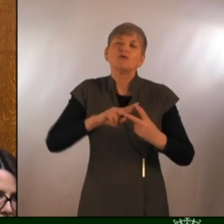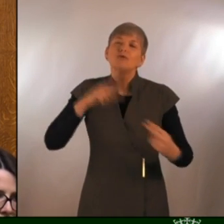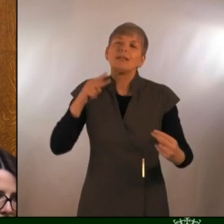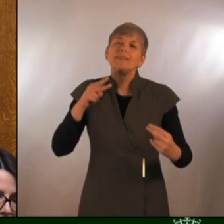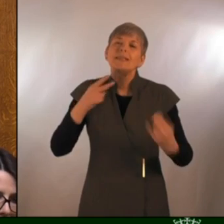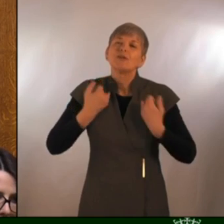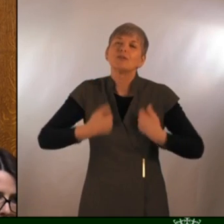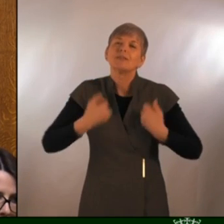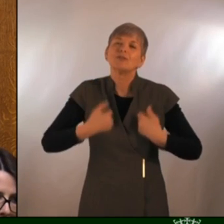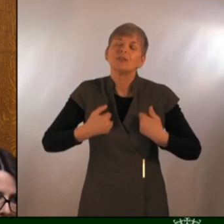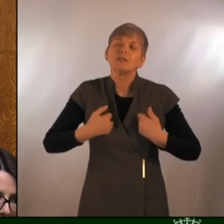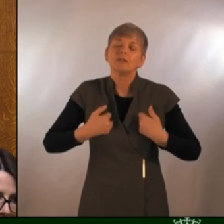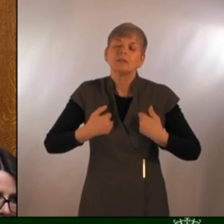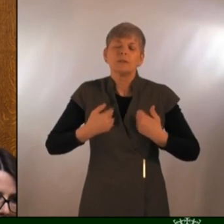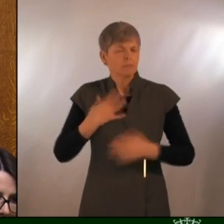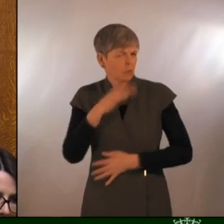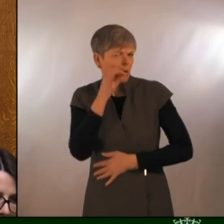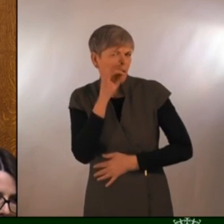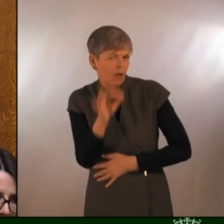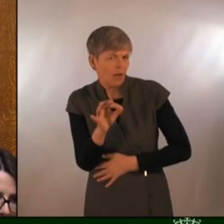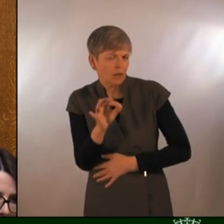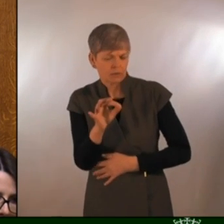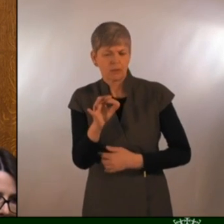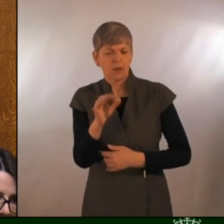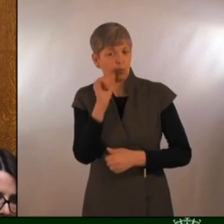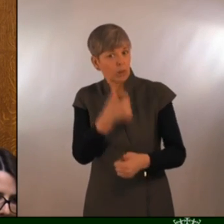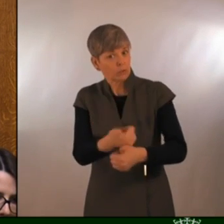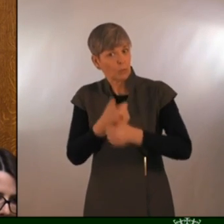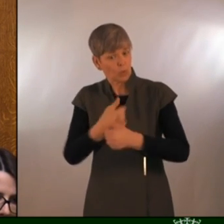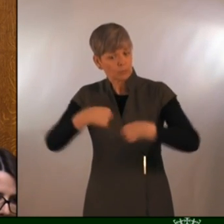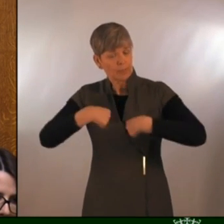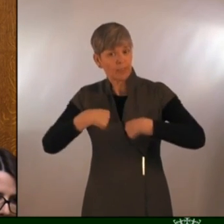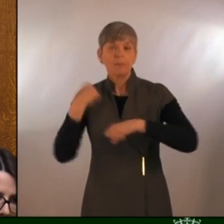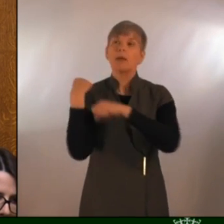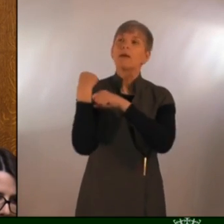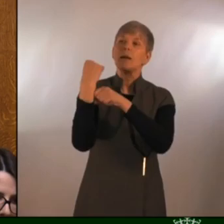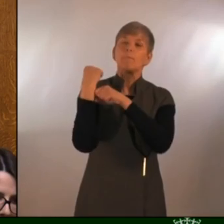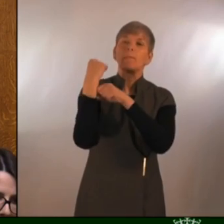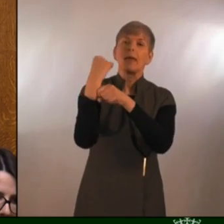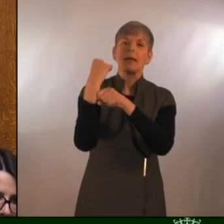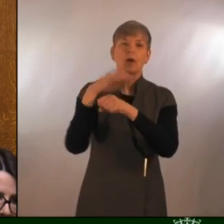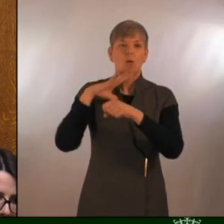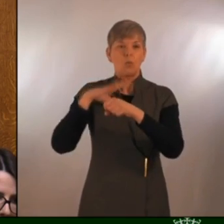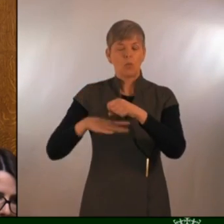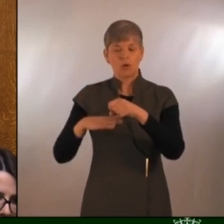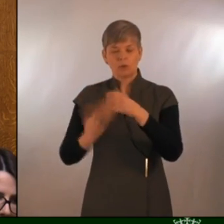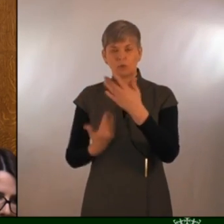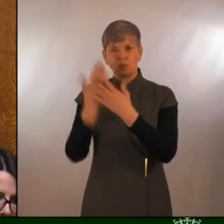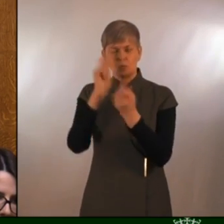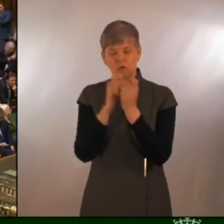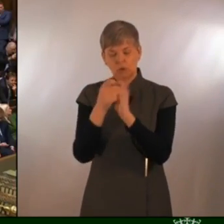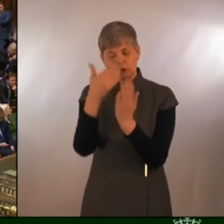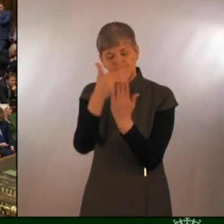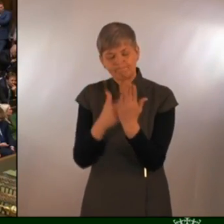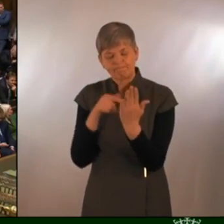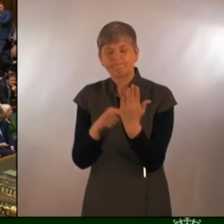you agree with me, and will you support my campaign calling for a review of the newborn baby screening